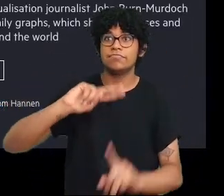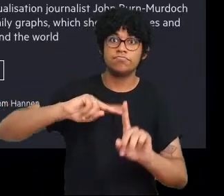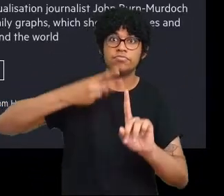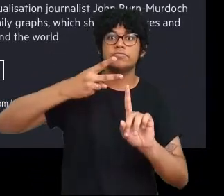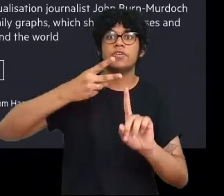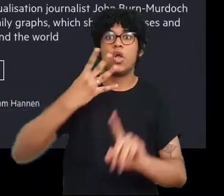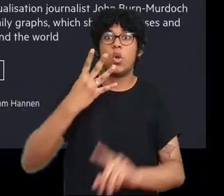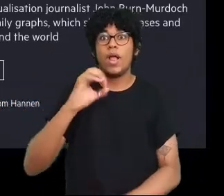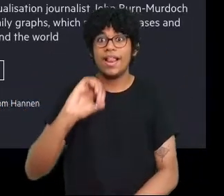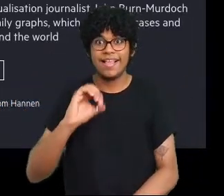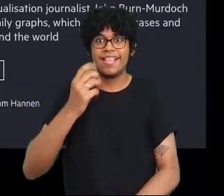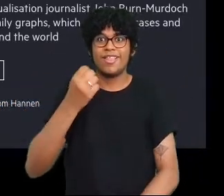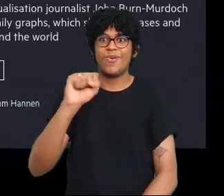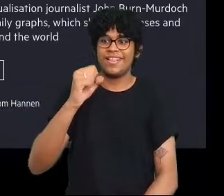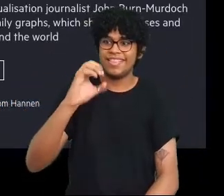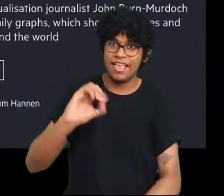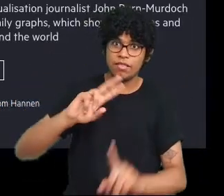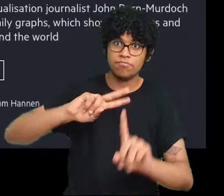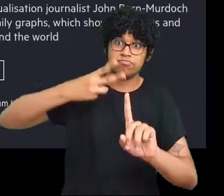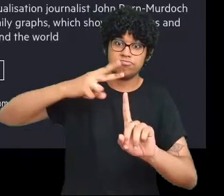doubles.